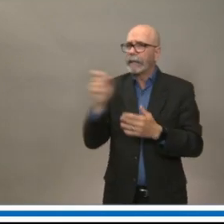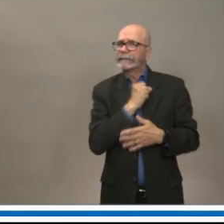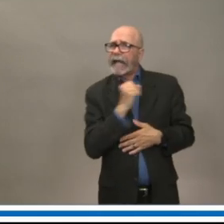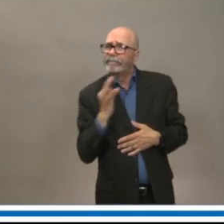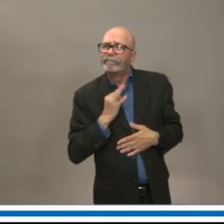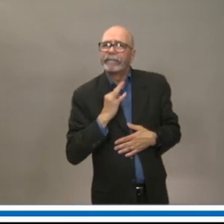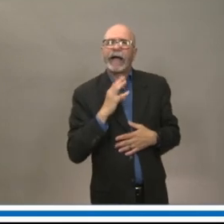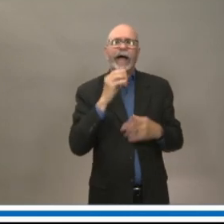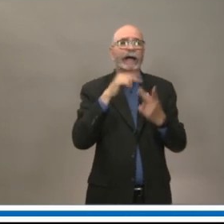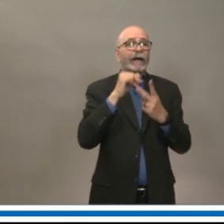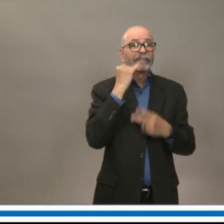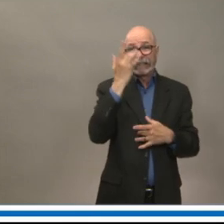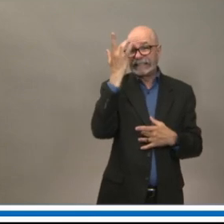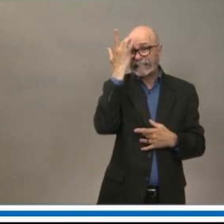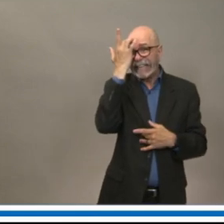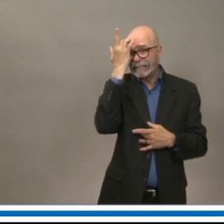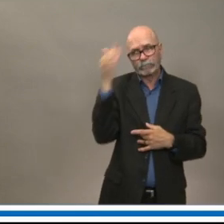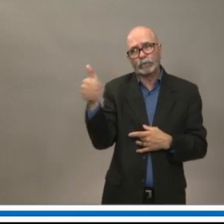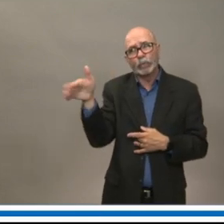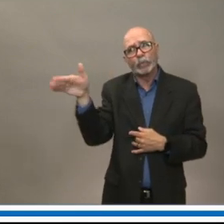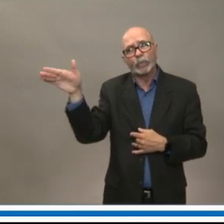work if they're sick in any way.